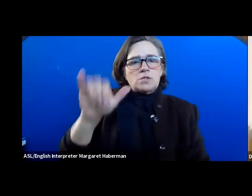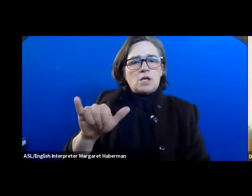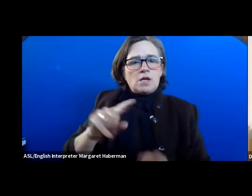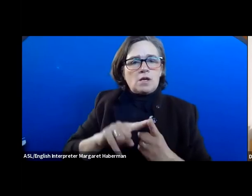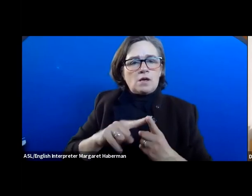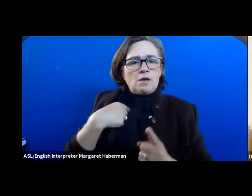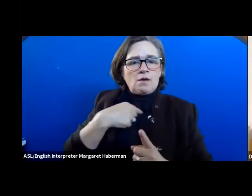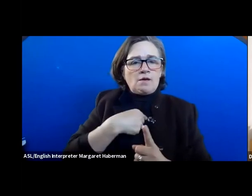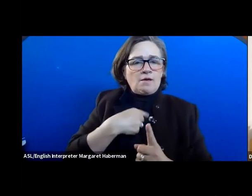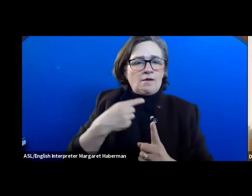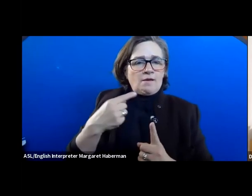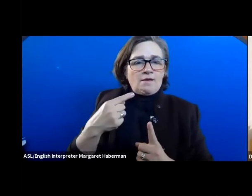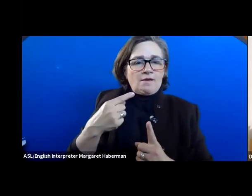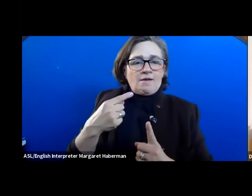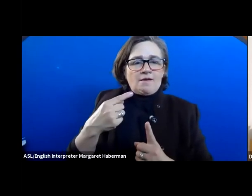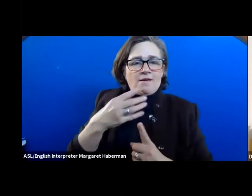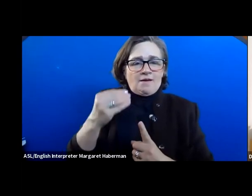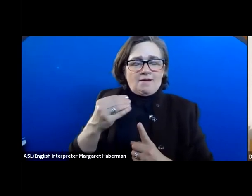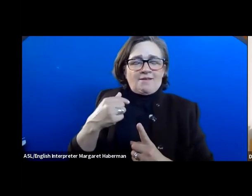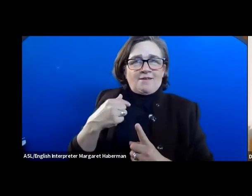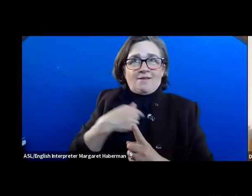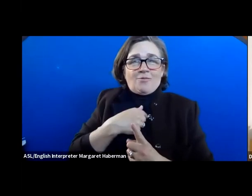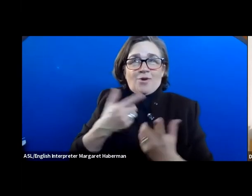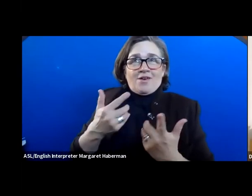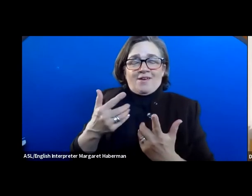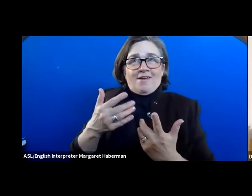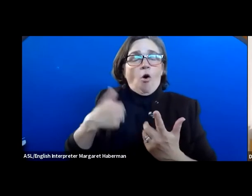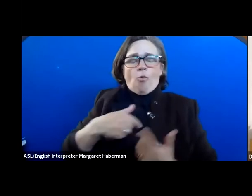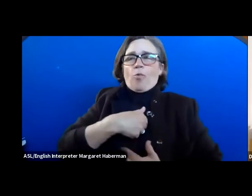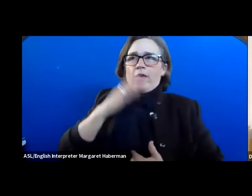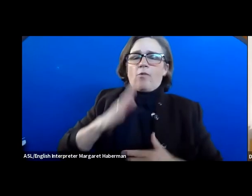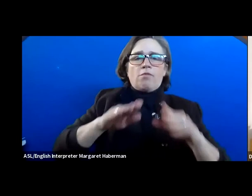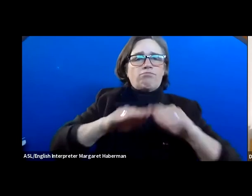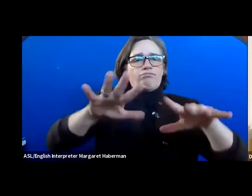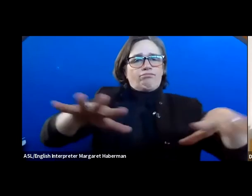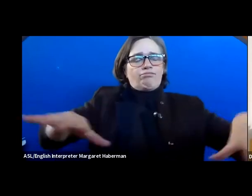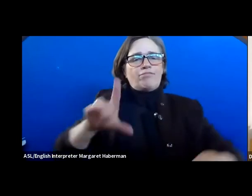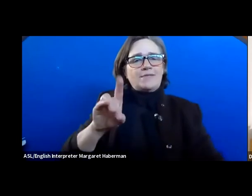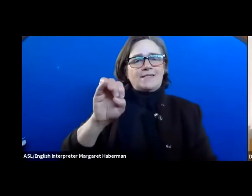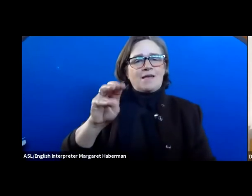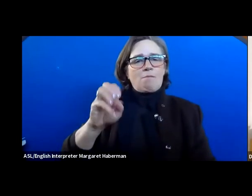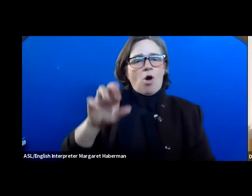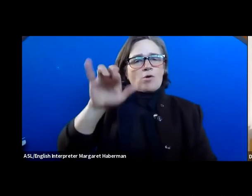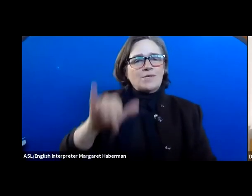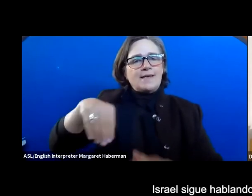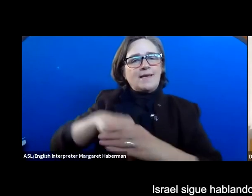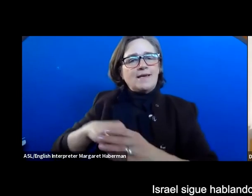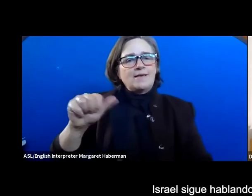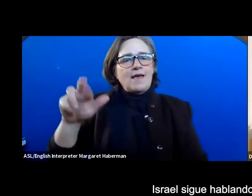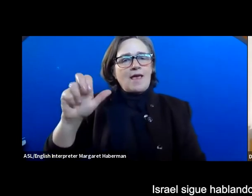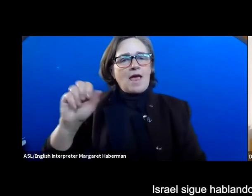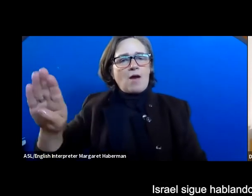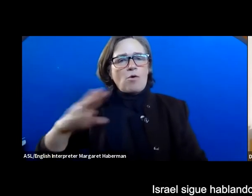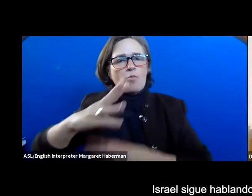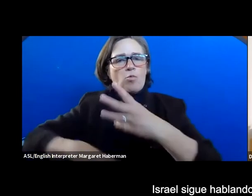that apparently knows enough about democracy, is going to spread democracy in the Arab world, including Iraq. Israel